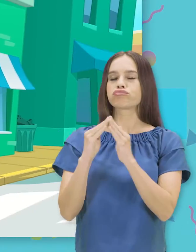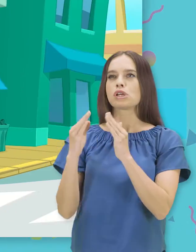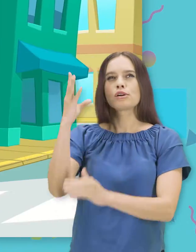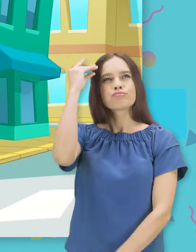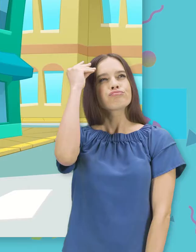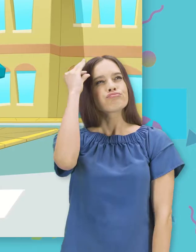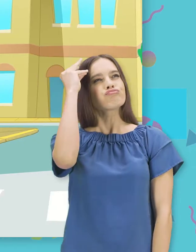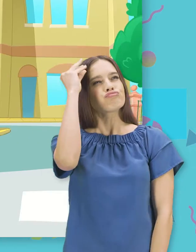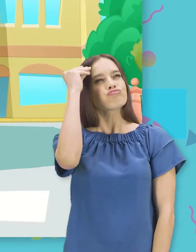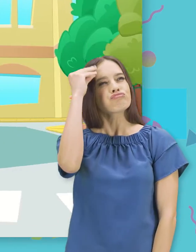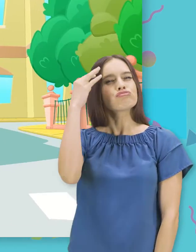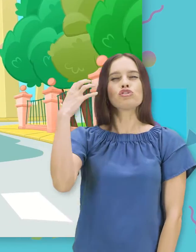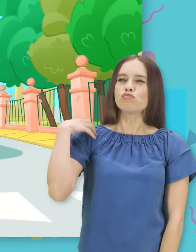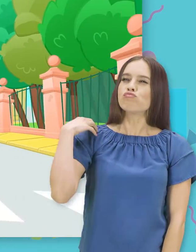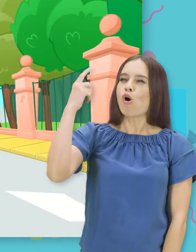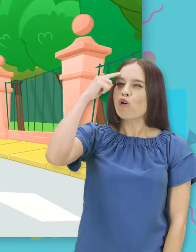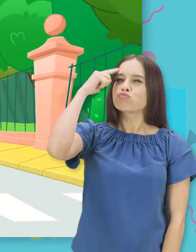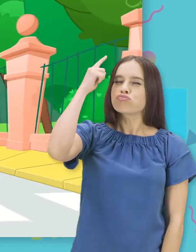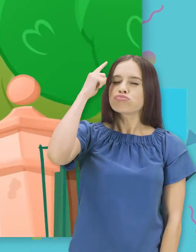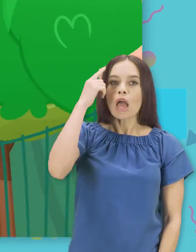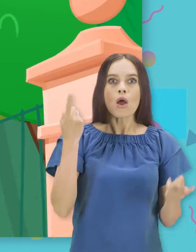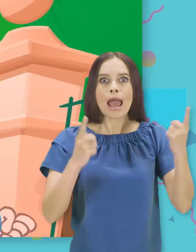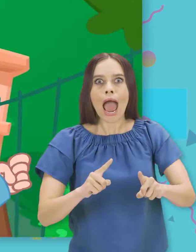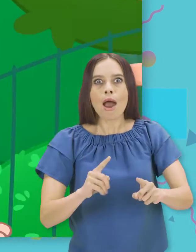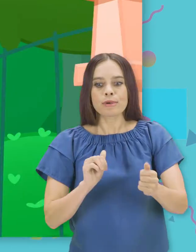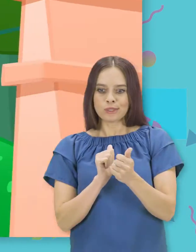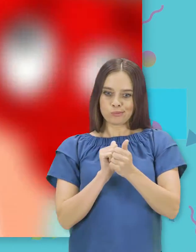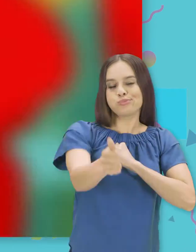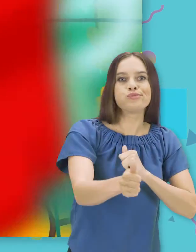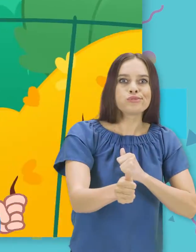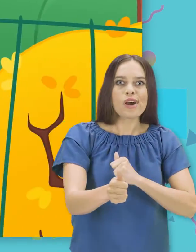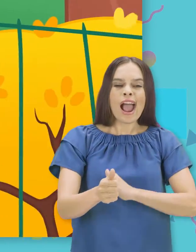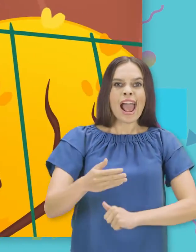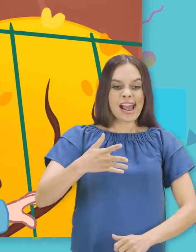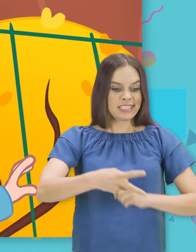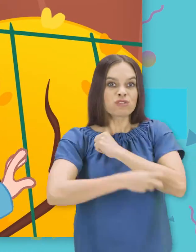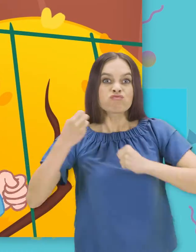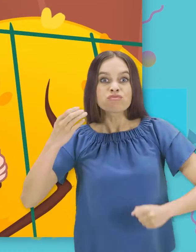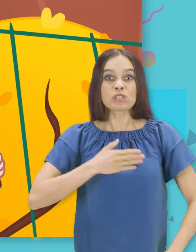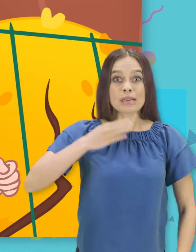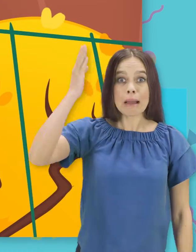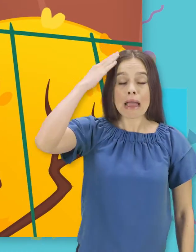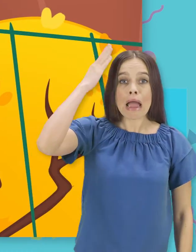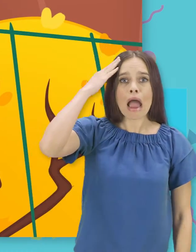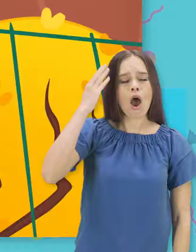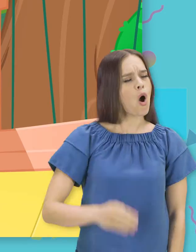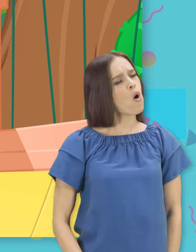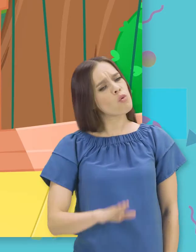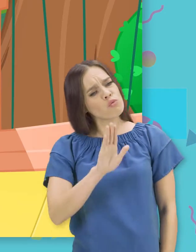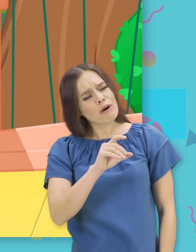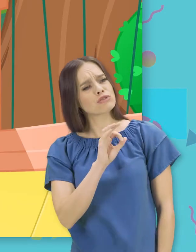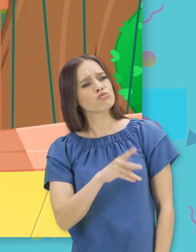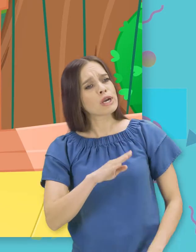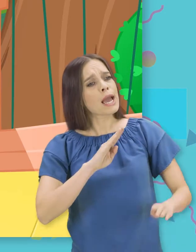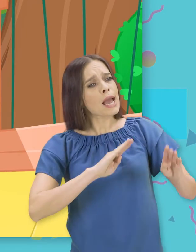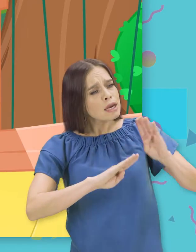beautiful city thinking mayoral thoughts when someone drove by and stole my hat.